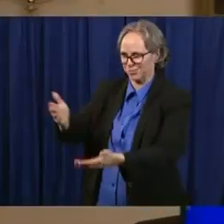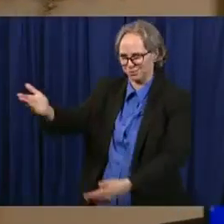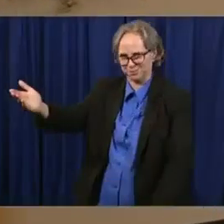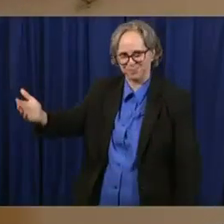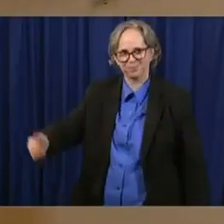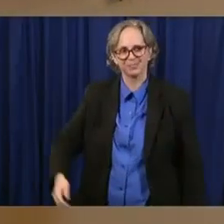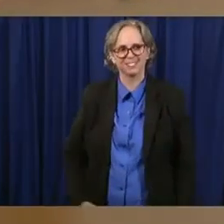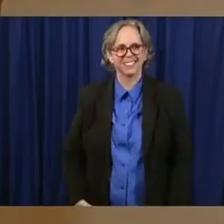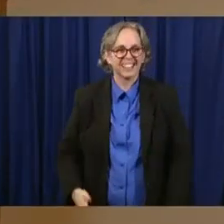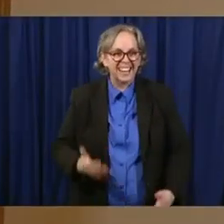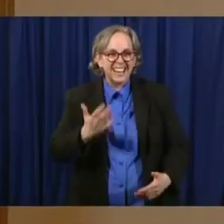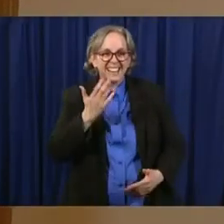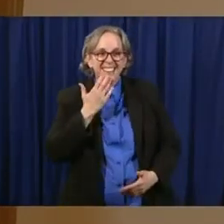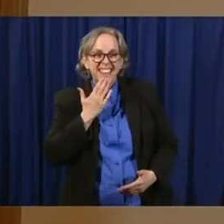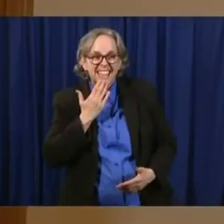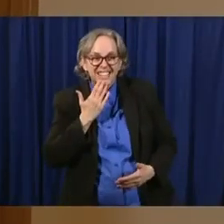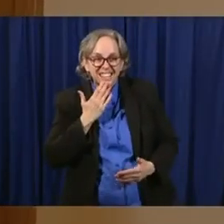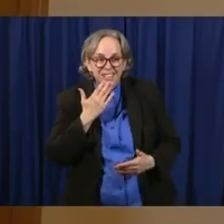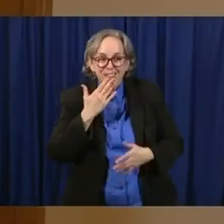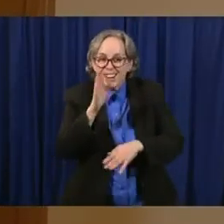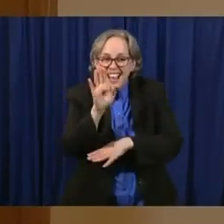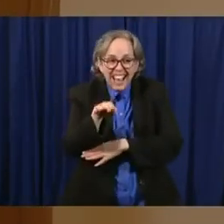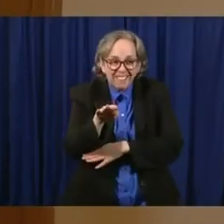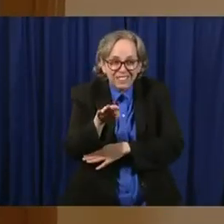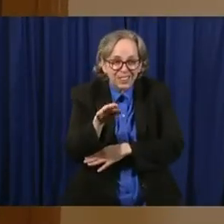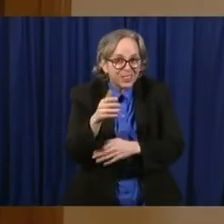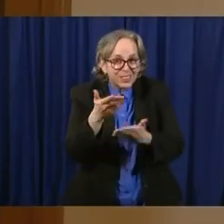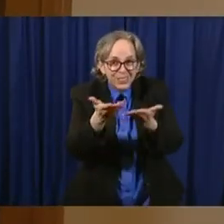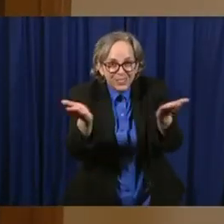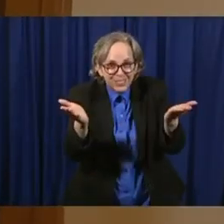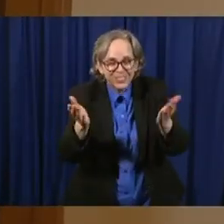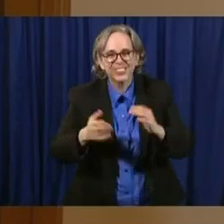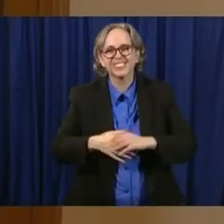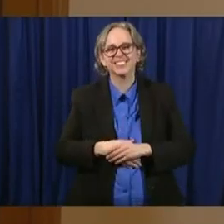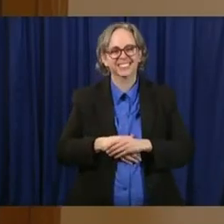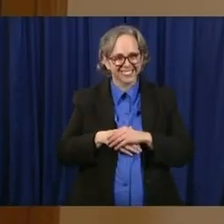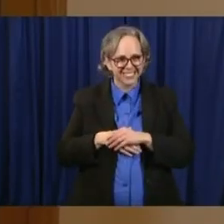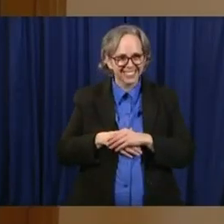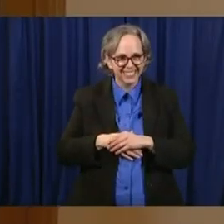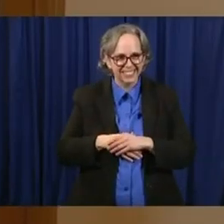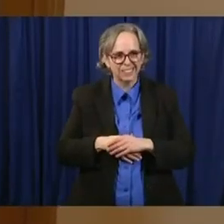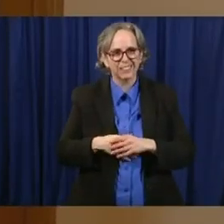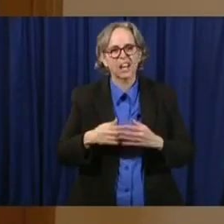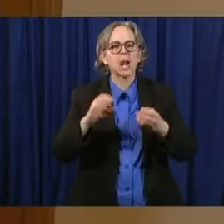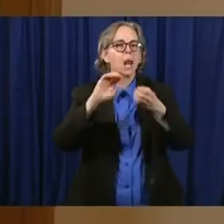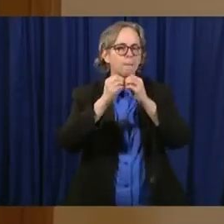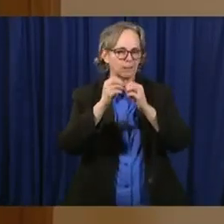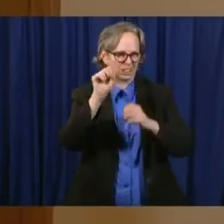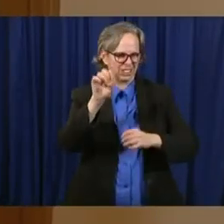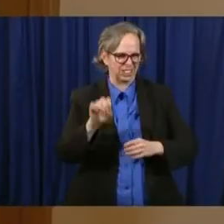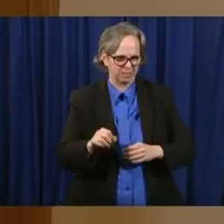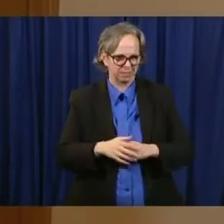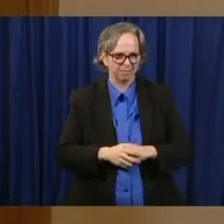Thank you, Governor, and good afternoon to everyone. Let us begin with the numbers.